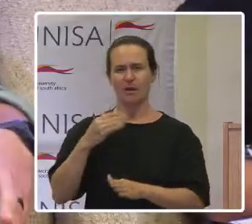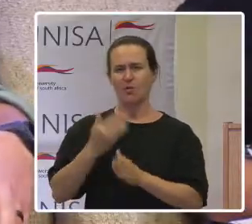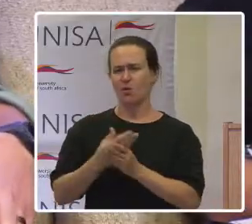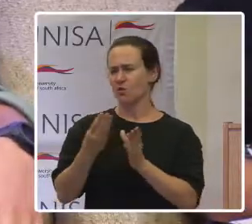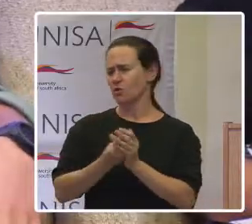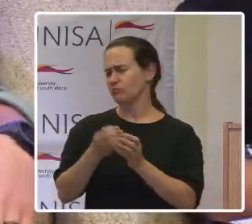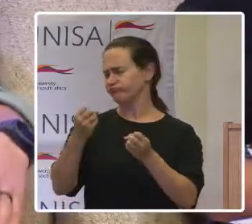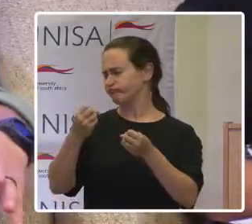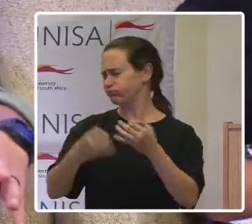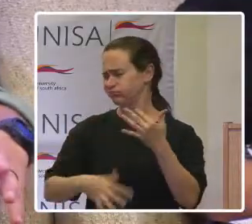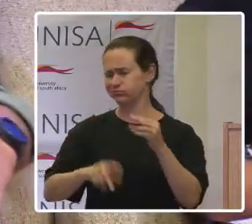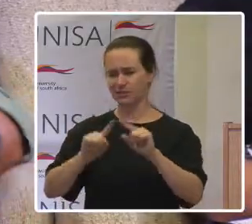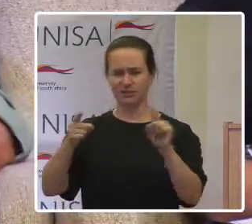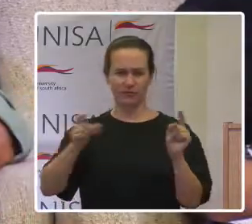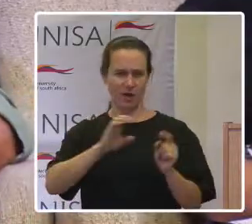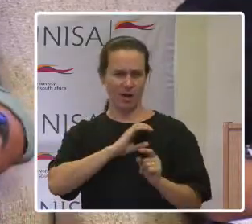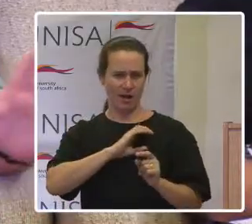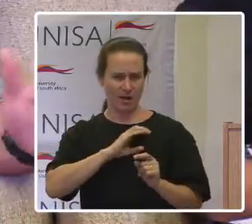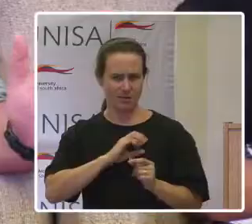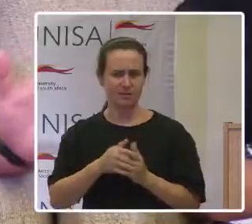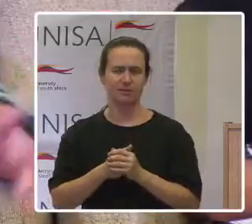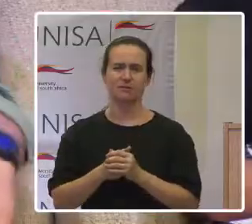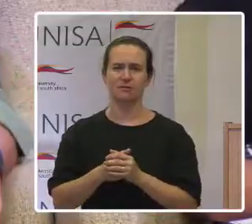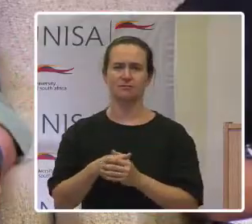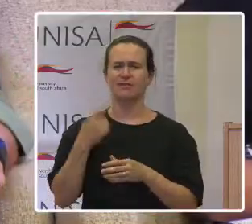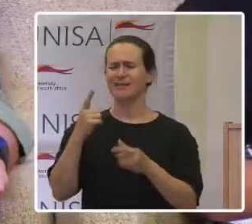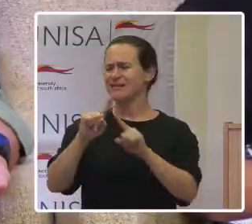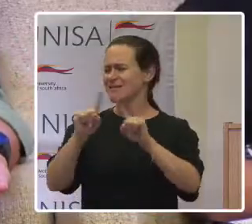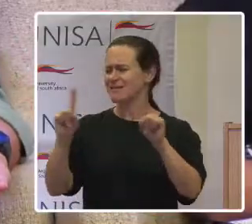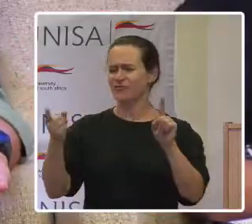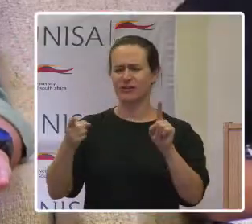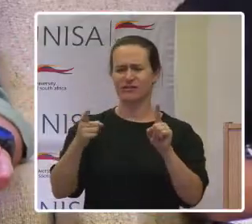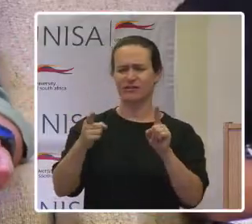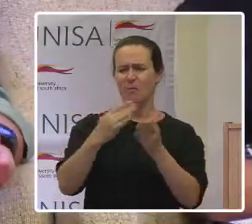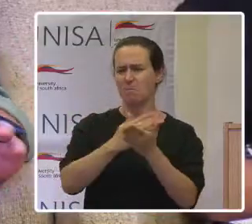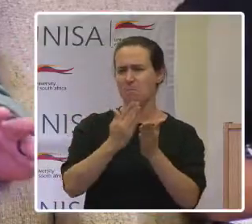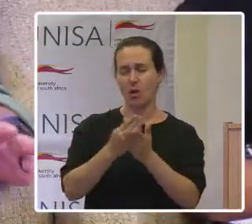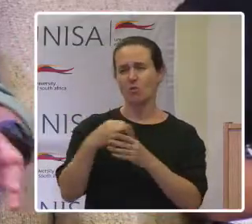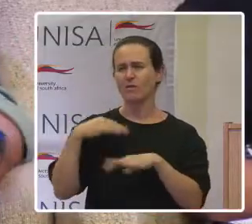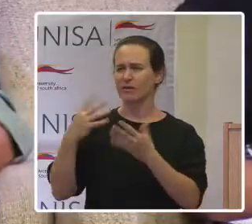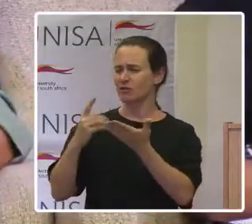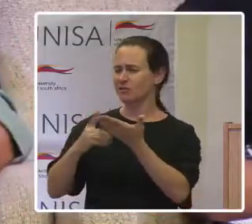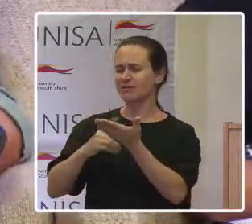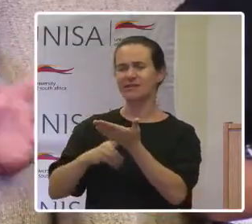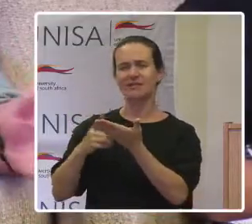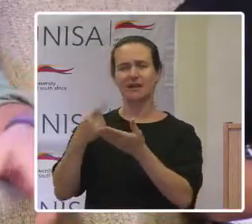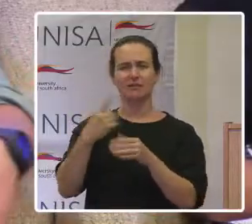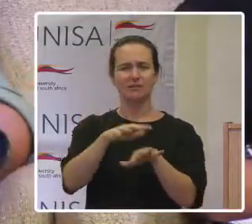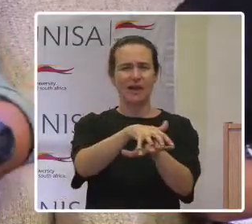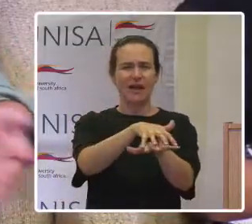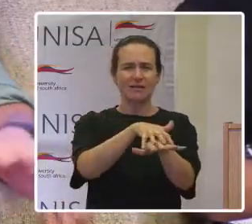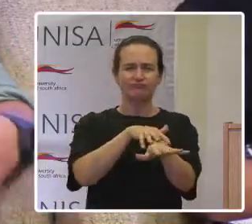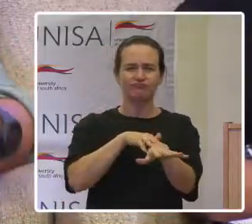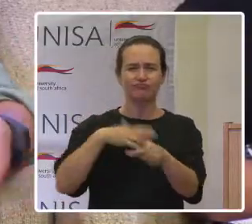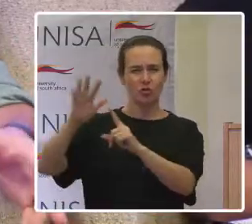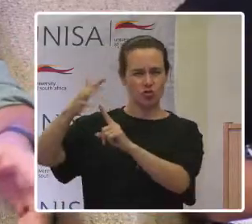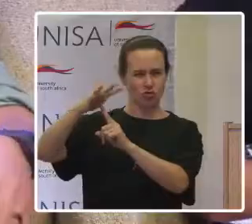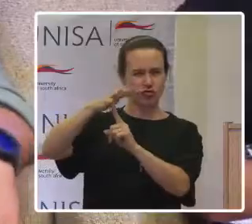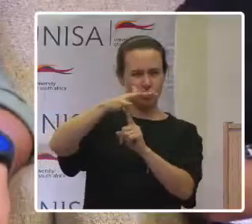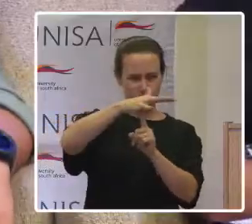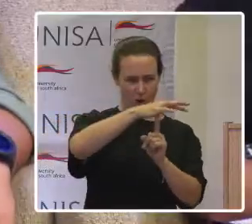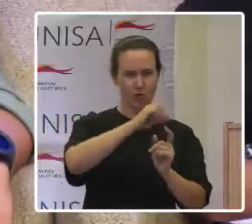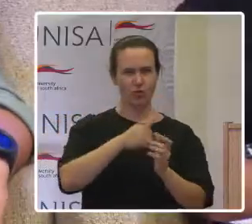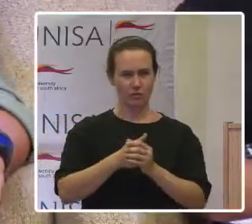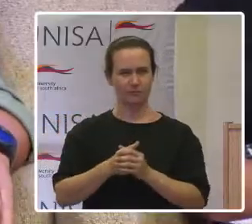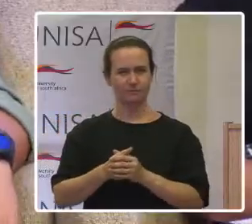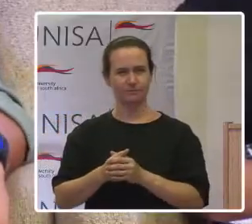many clientele, lots of different aspects. I mean, we had the discussion around the agricultural drones and crop spraying and things like that